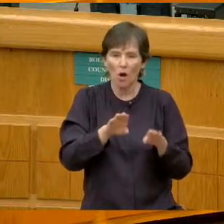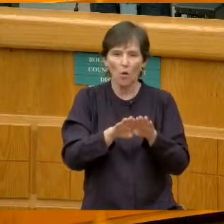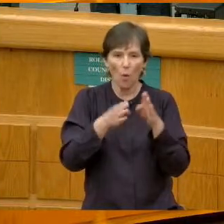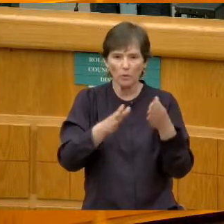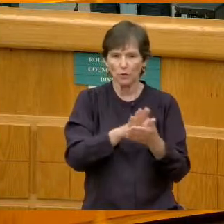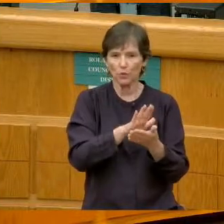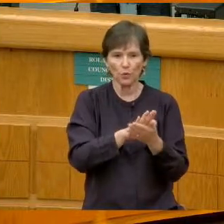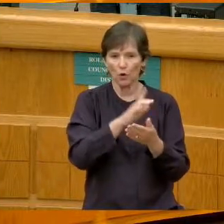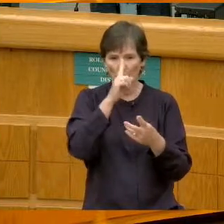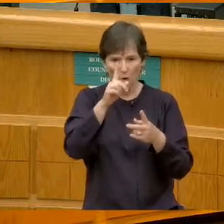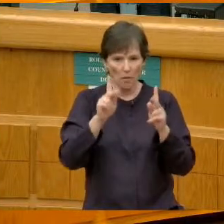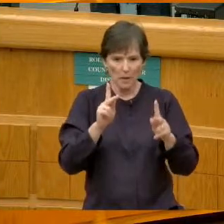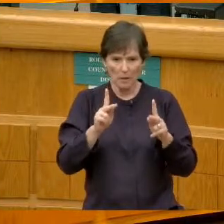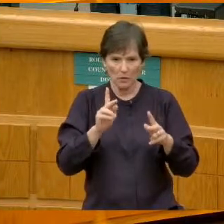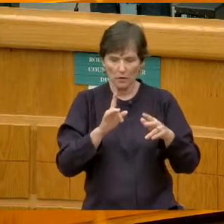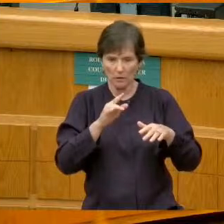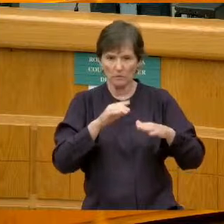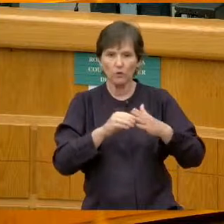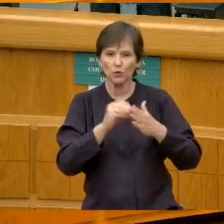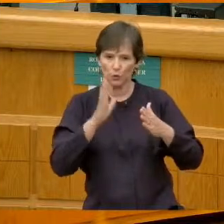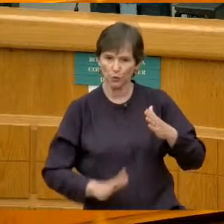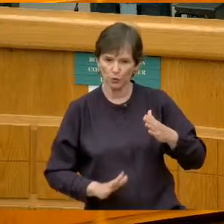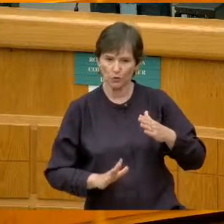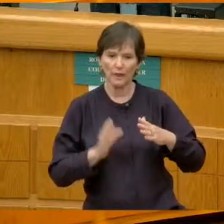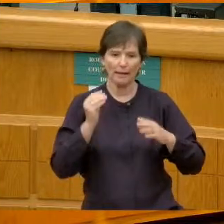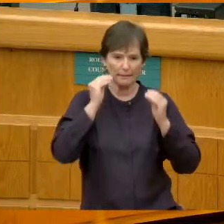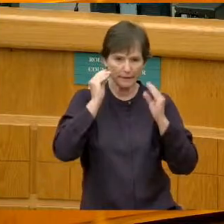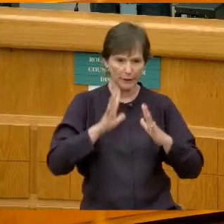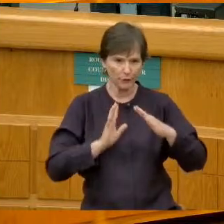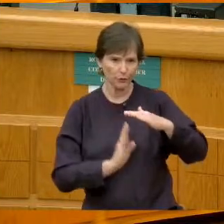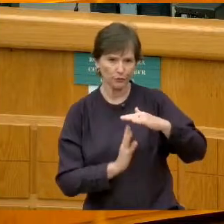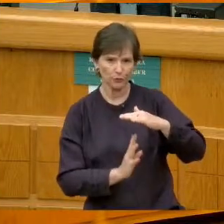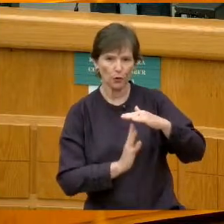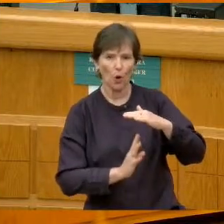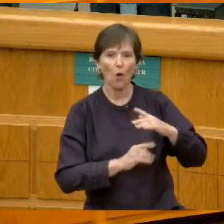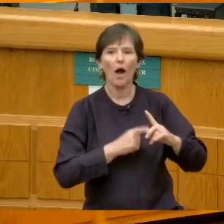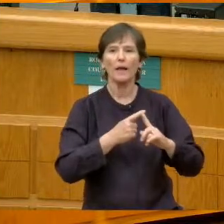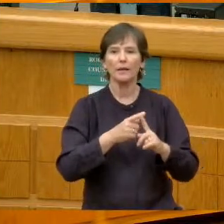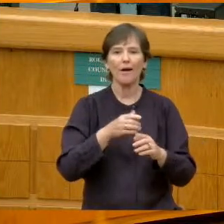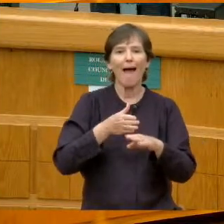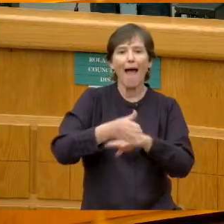instruction until after September 7th, 2020.